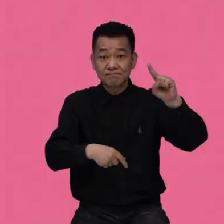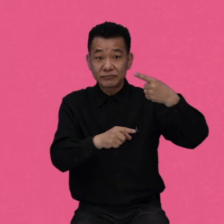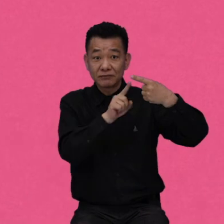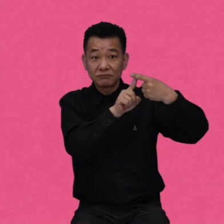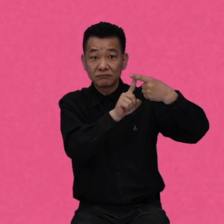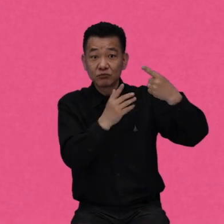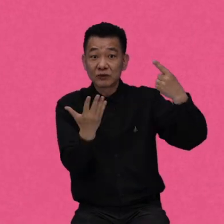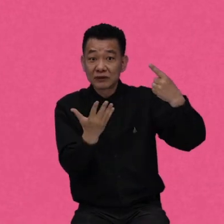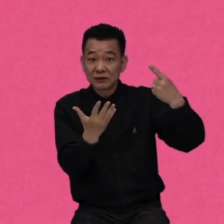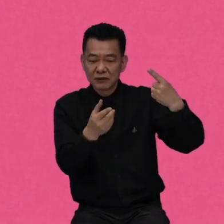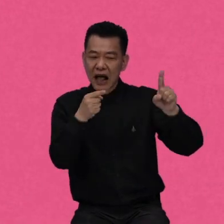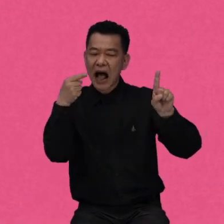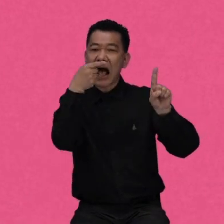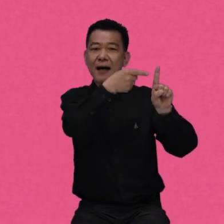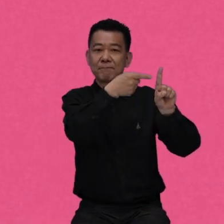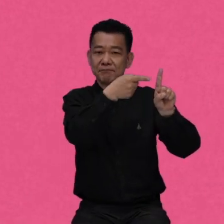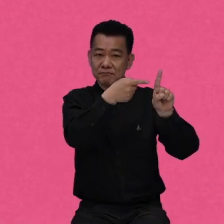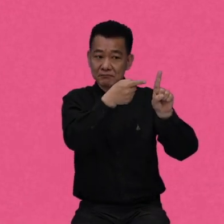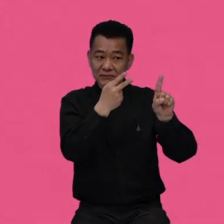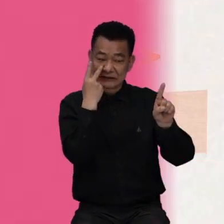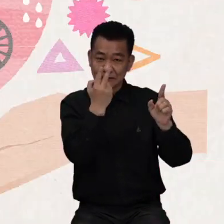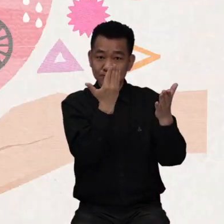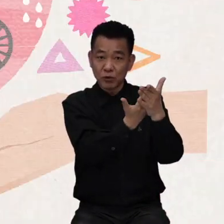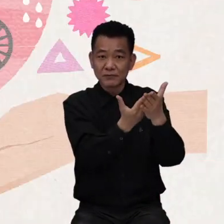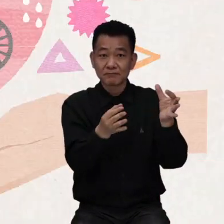in the Article 1 of this convention?